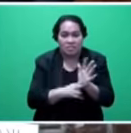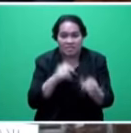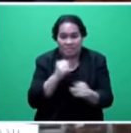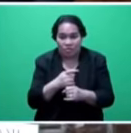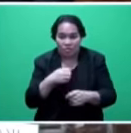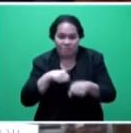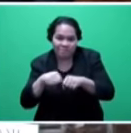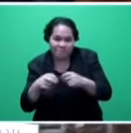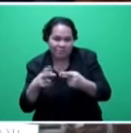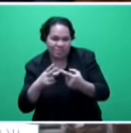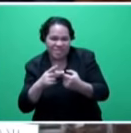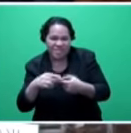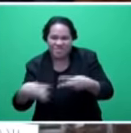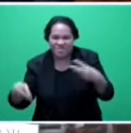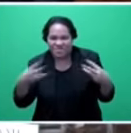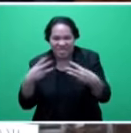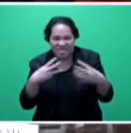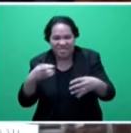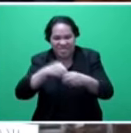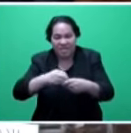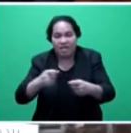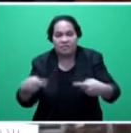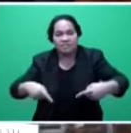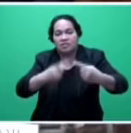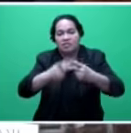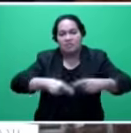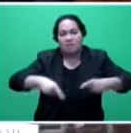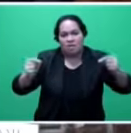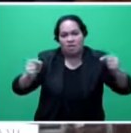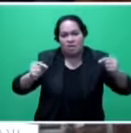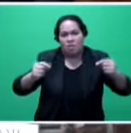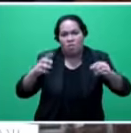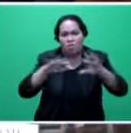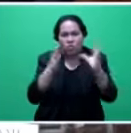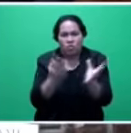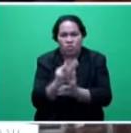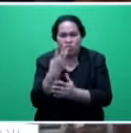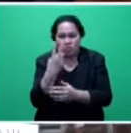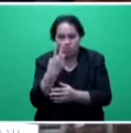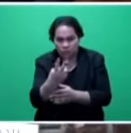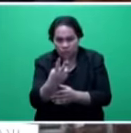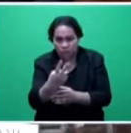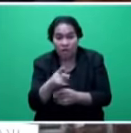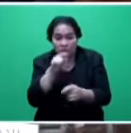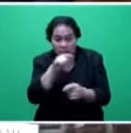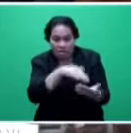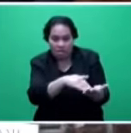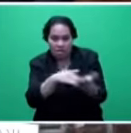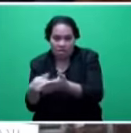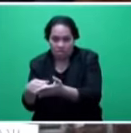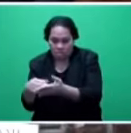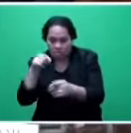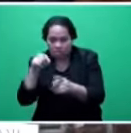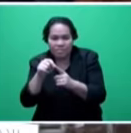alongside Allied forces in the war against the Japanese in World War II. They helped in slowing down the Japanese advance into the